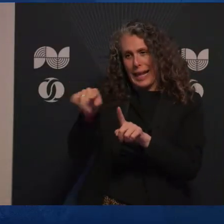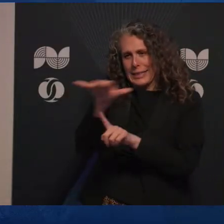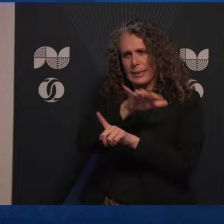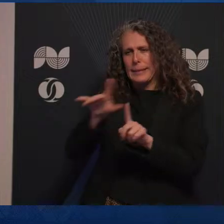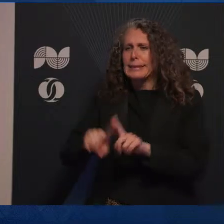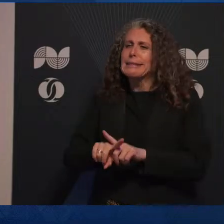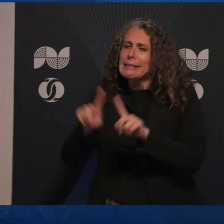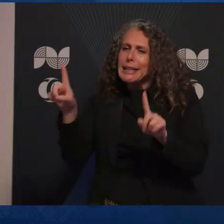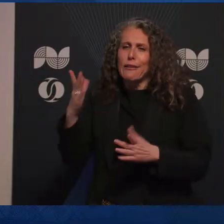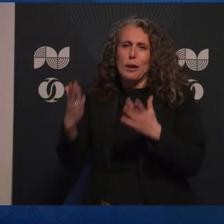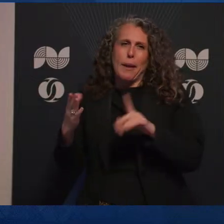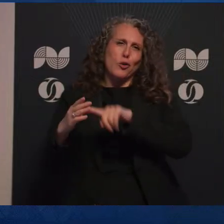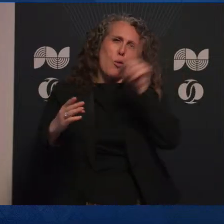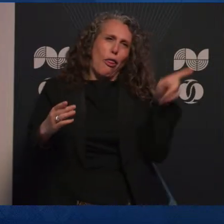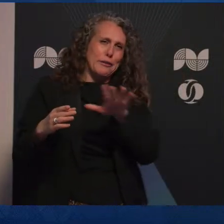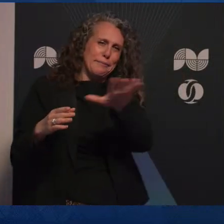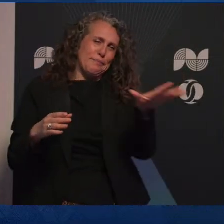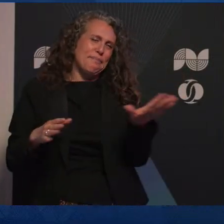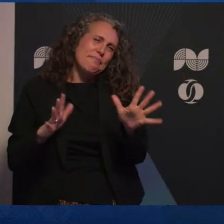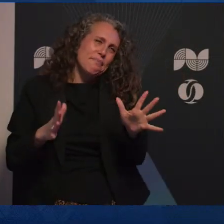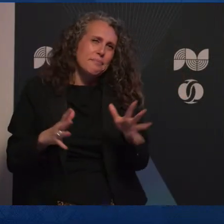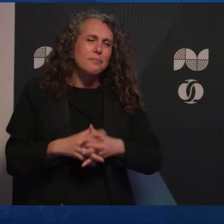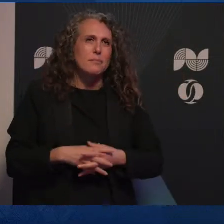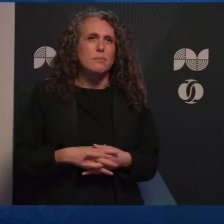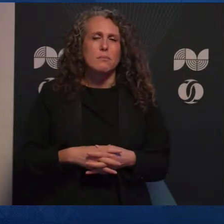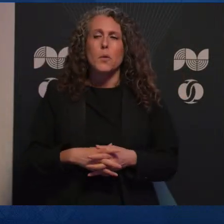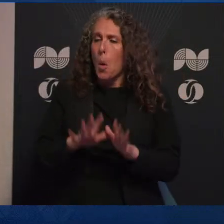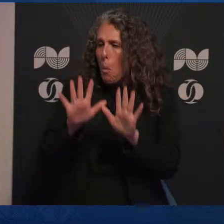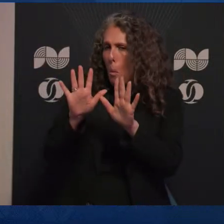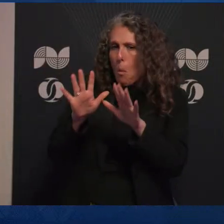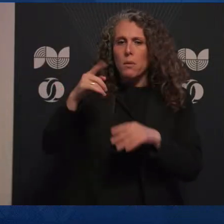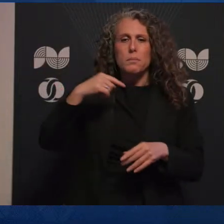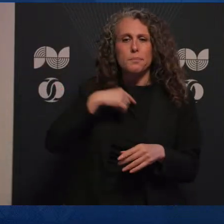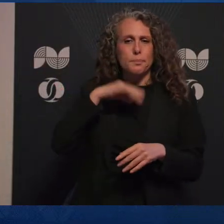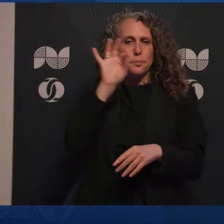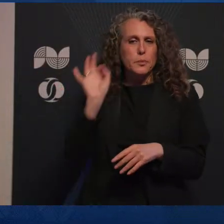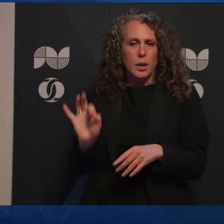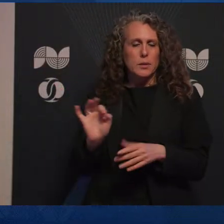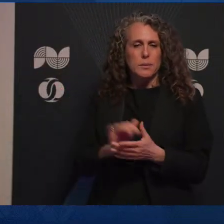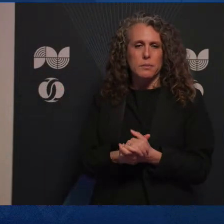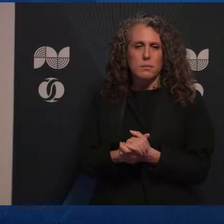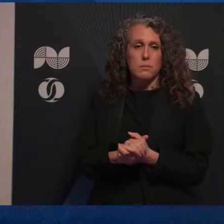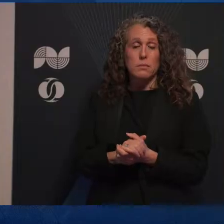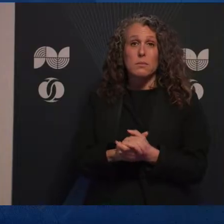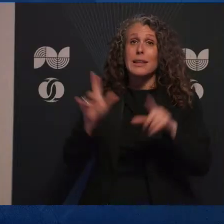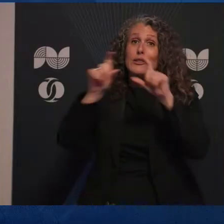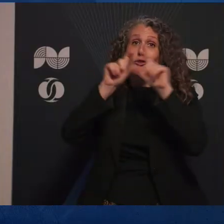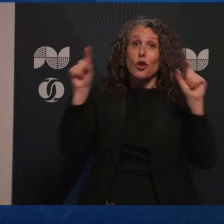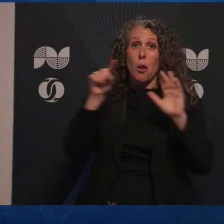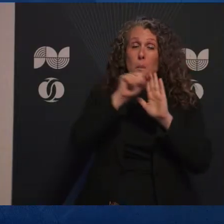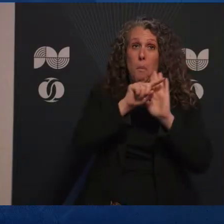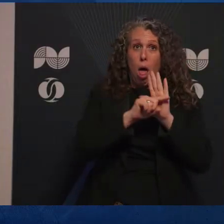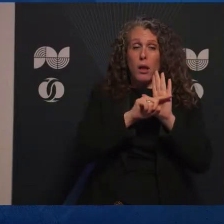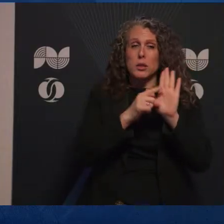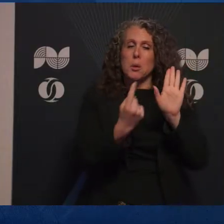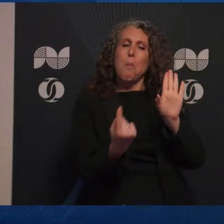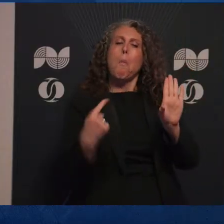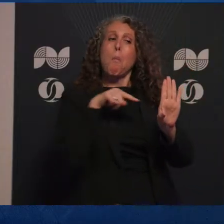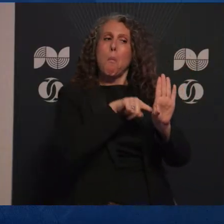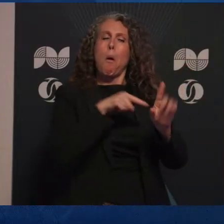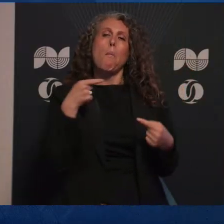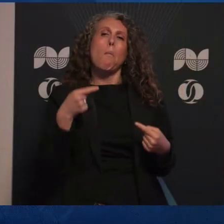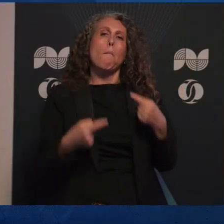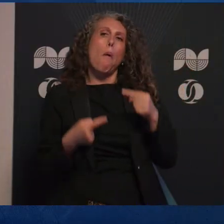you. Bernardo, could I ask you, do you mind whether industrial policy is politically driven or not? Is